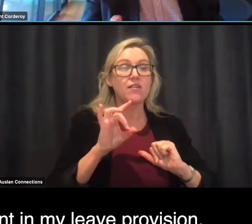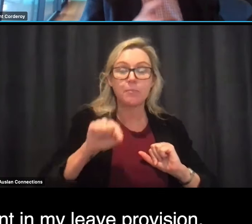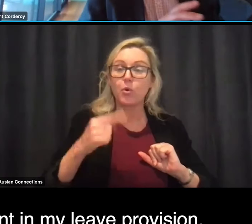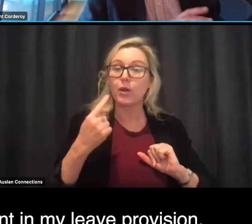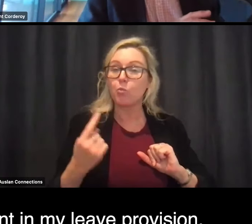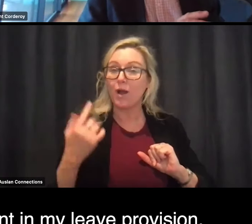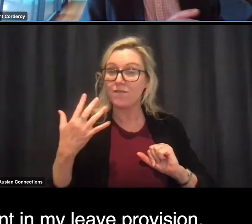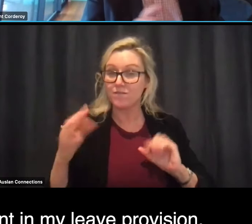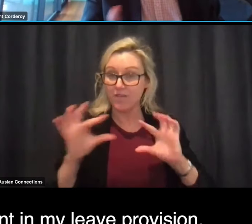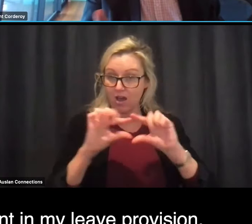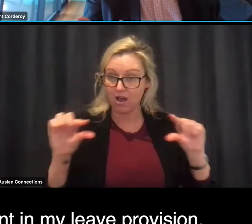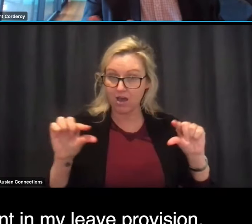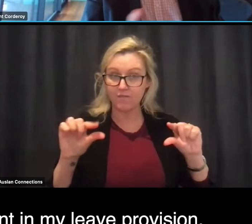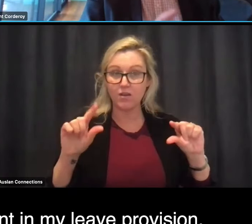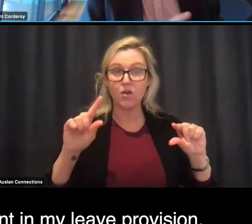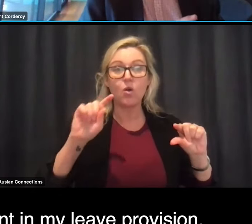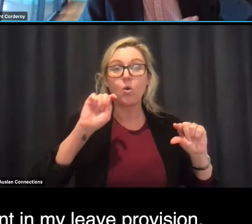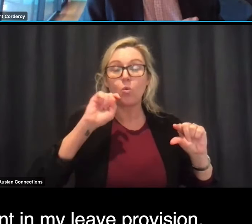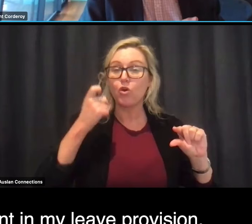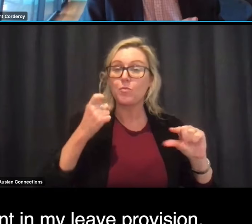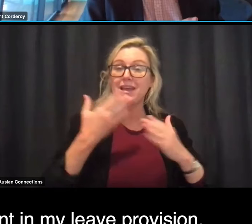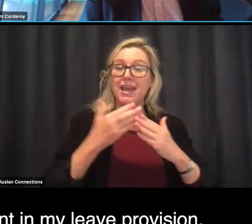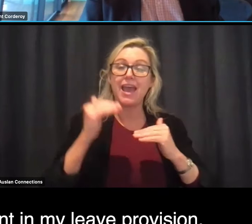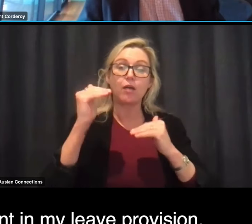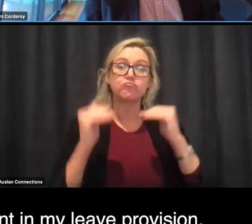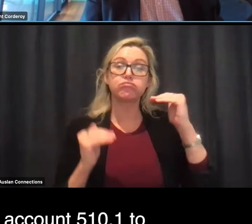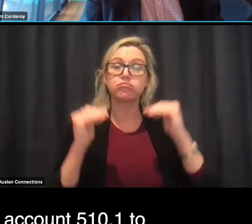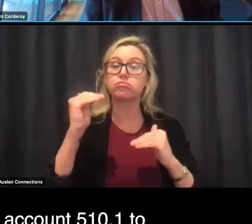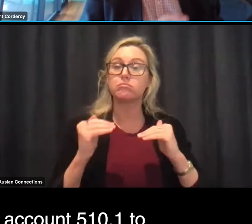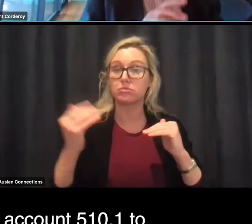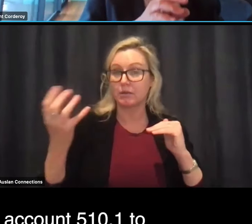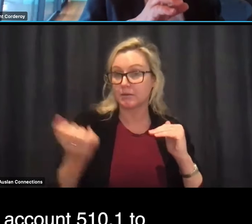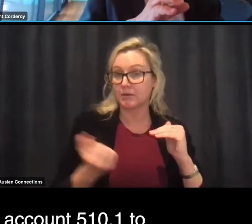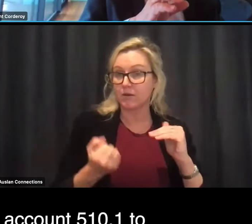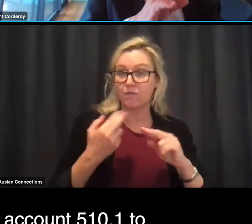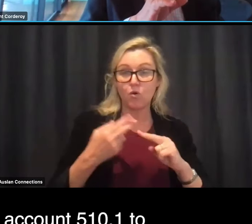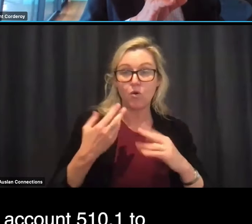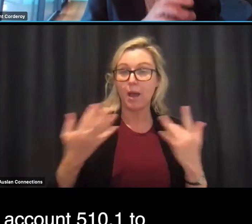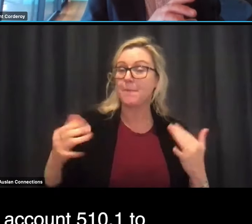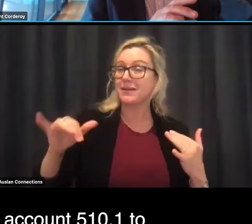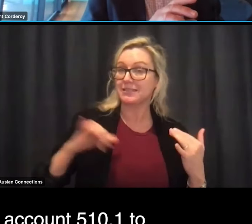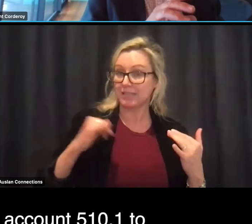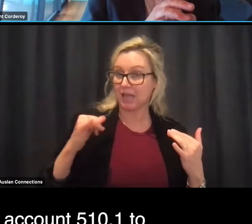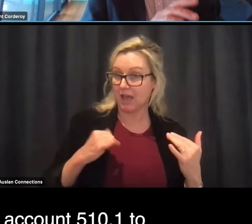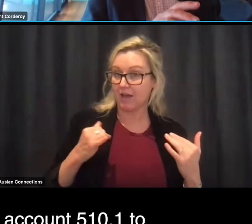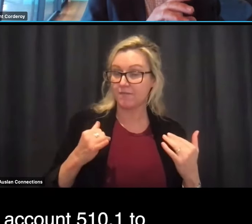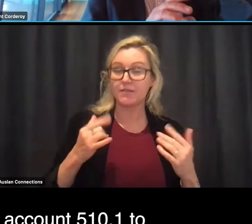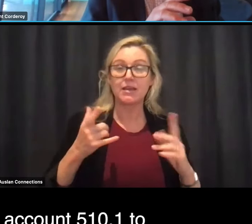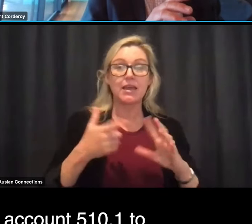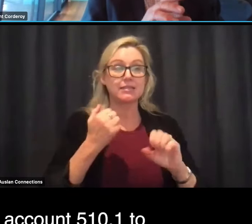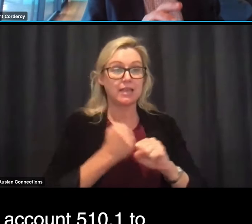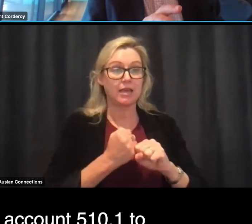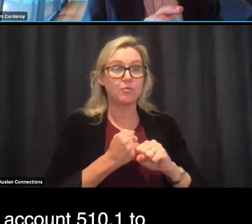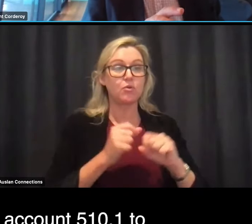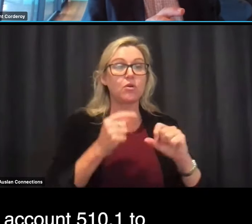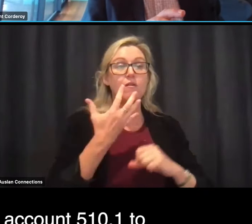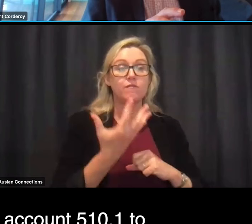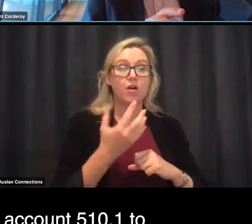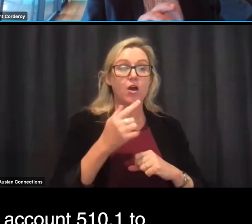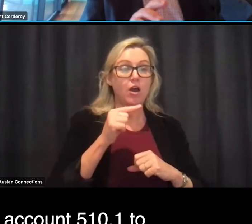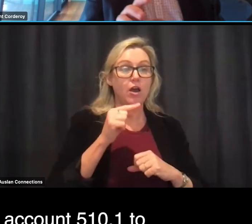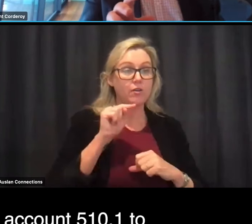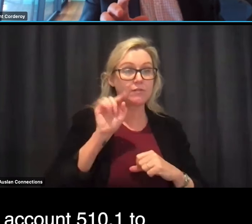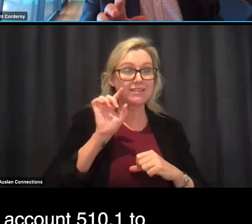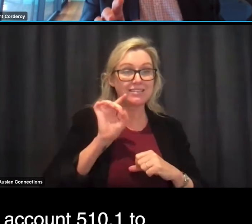510.15 will be the movement in my leave provision. So in other words, if I use the account